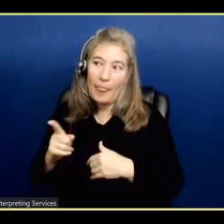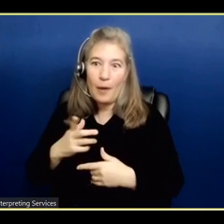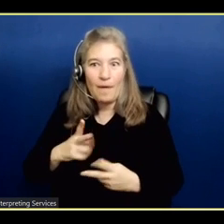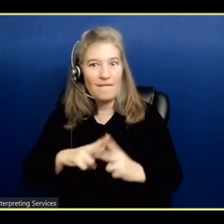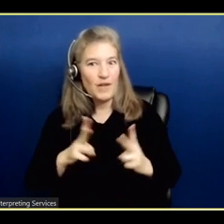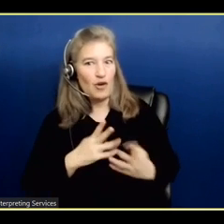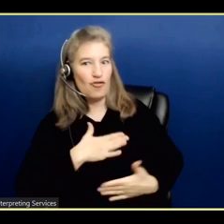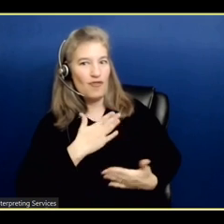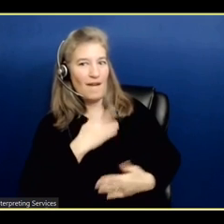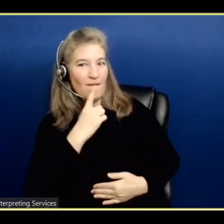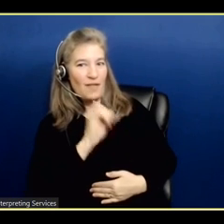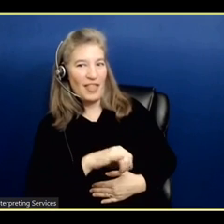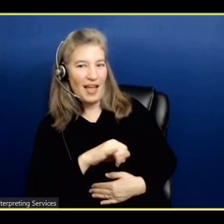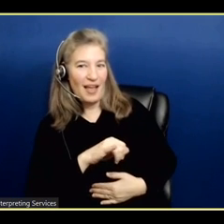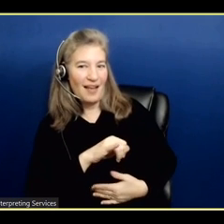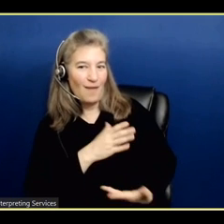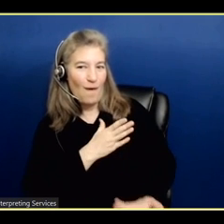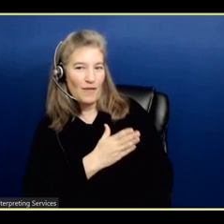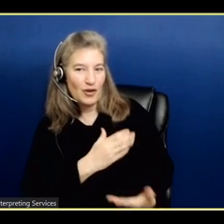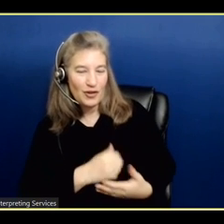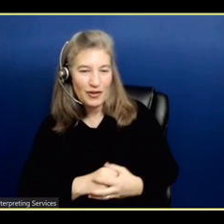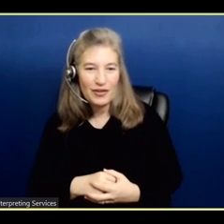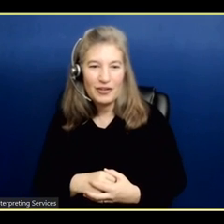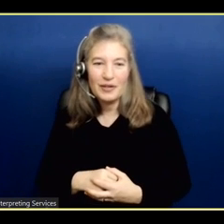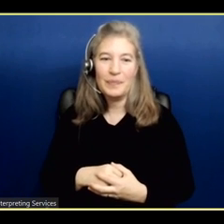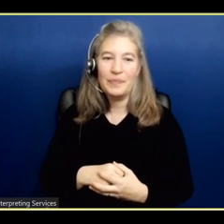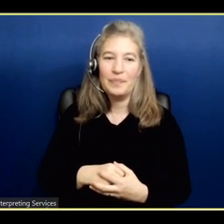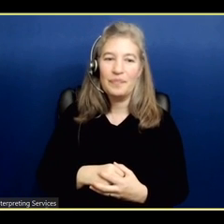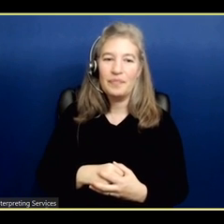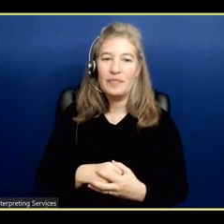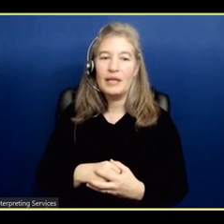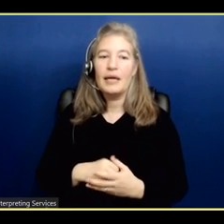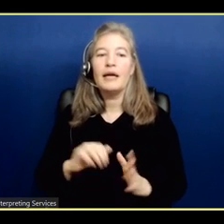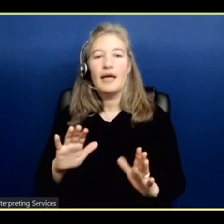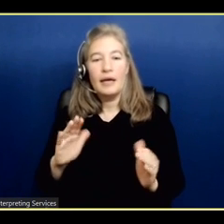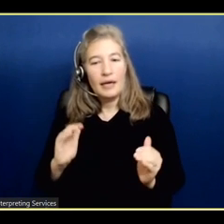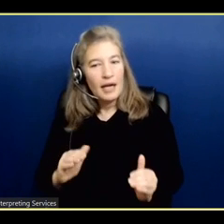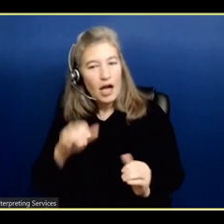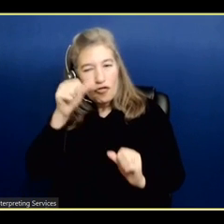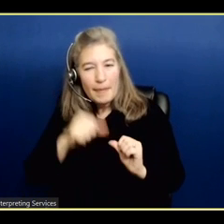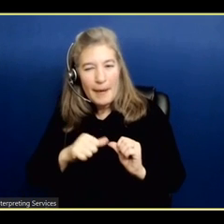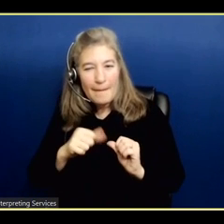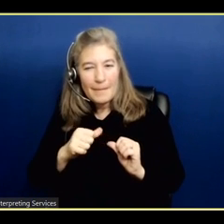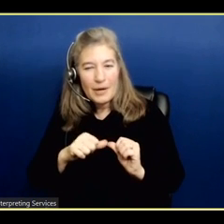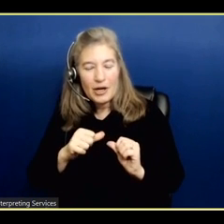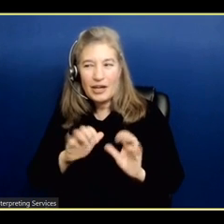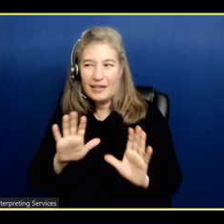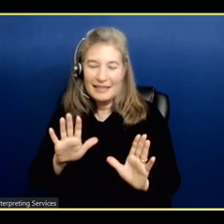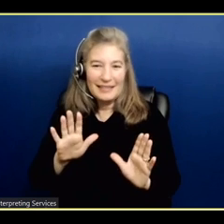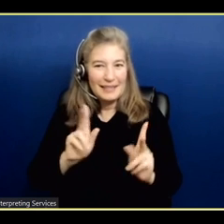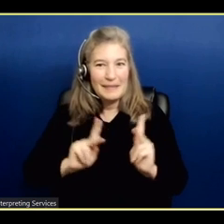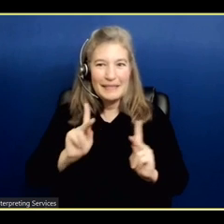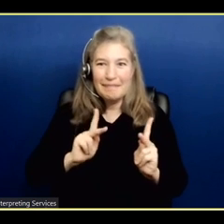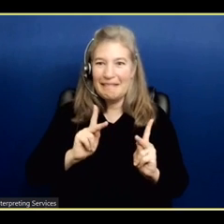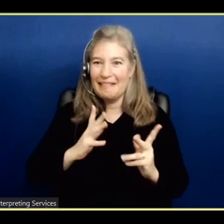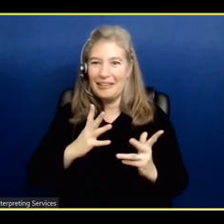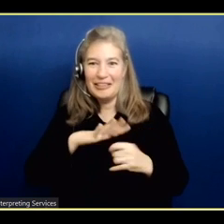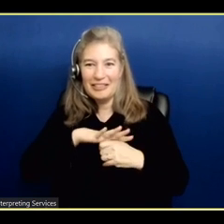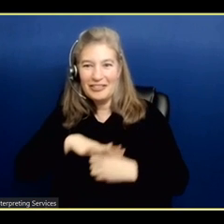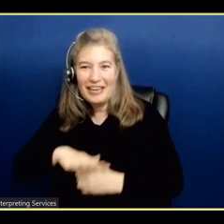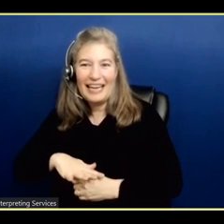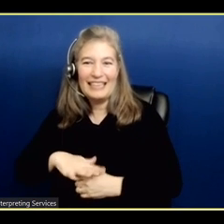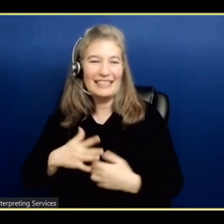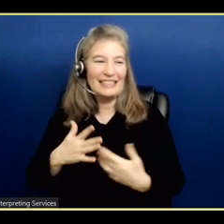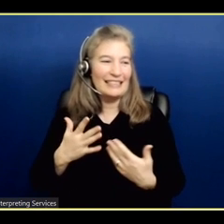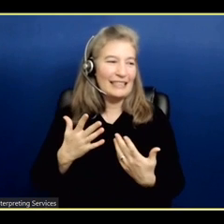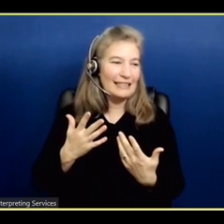that. Obviously, this is a time when everyone's nerves are totally frayed. So if you're able to assure your grantees as soon